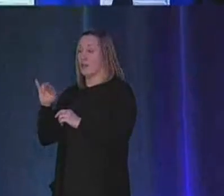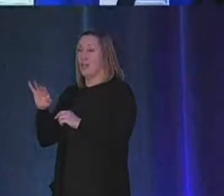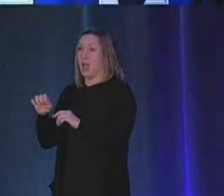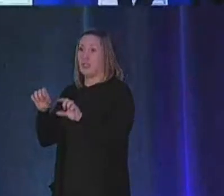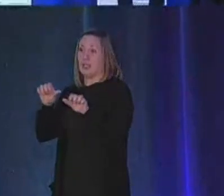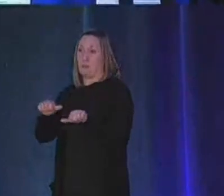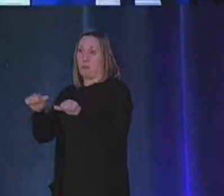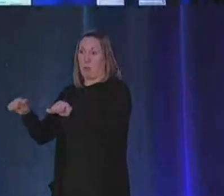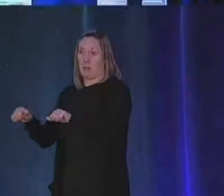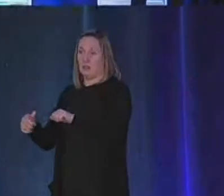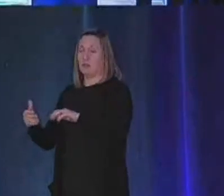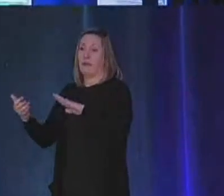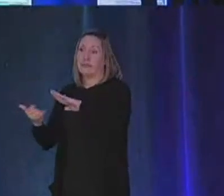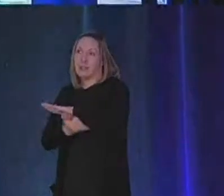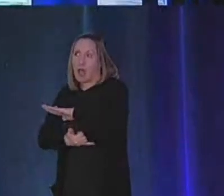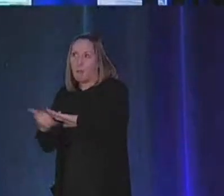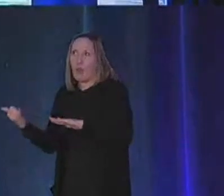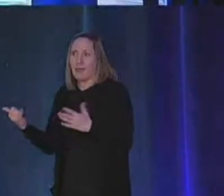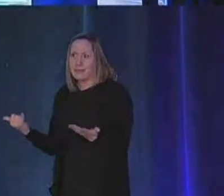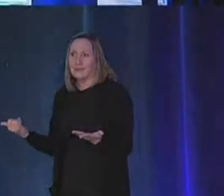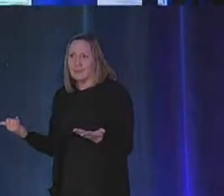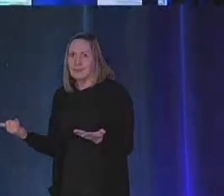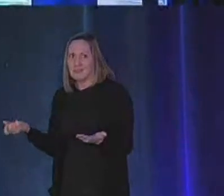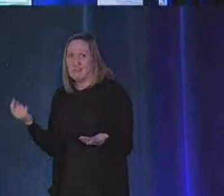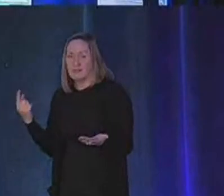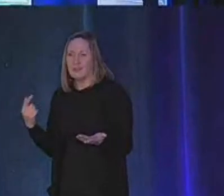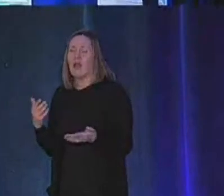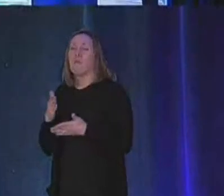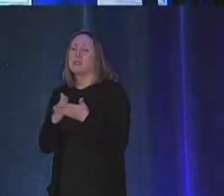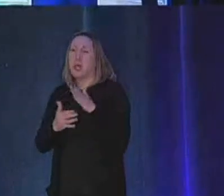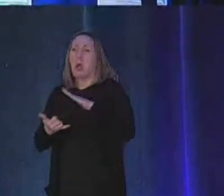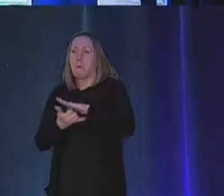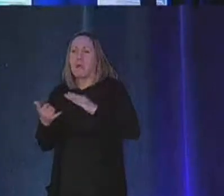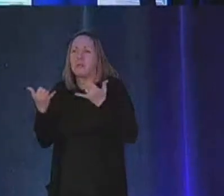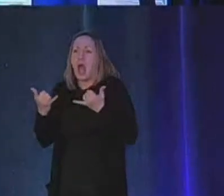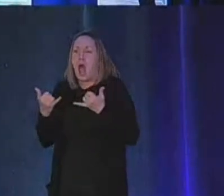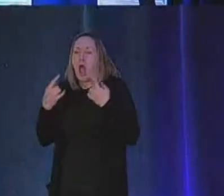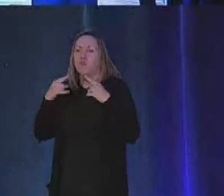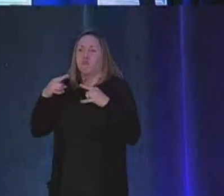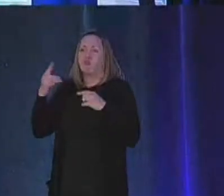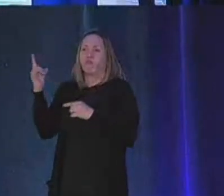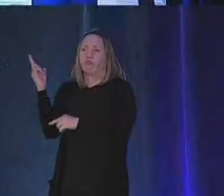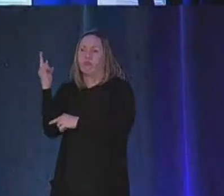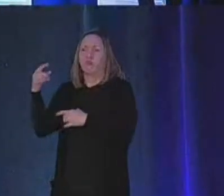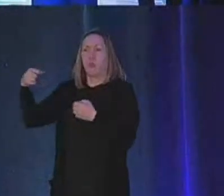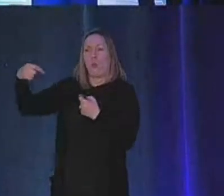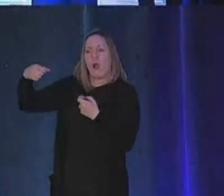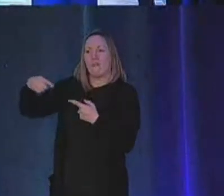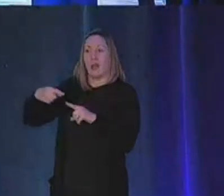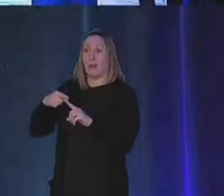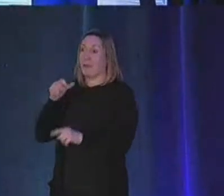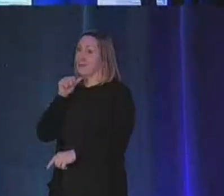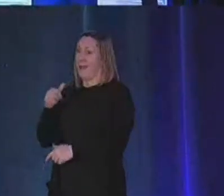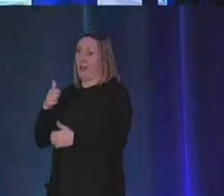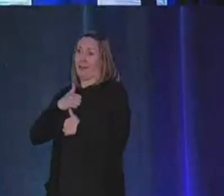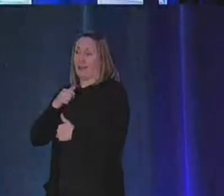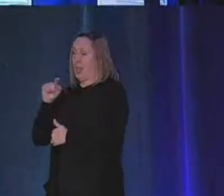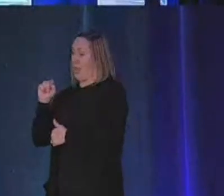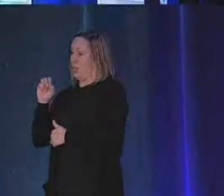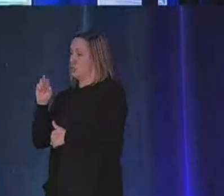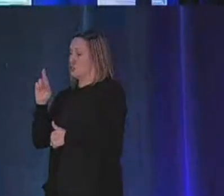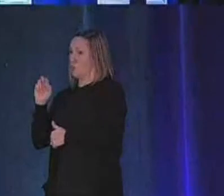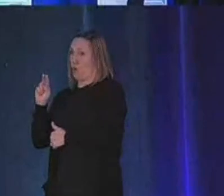know, subways, hello. I mean, some subways are getting Wi-Fi now, so whatever. Not in Toronto, though, you